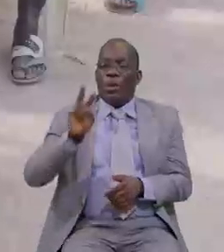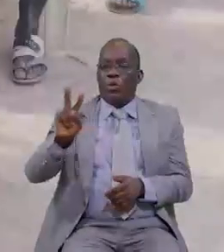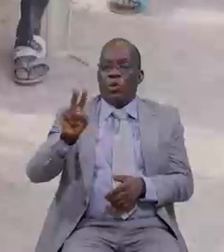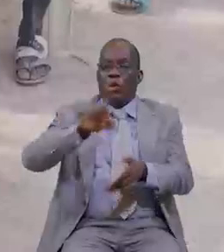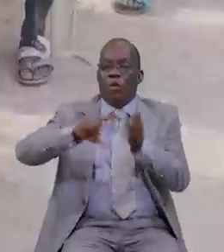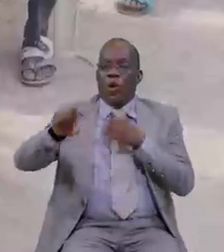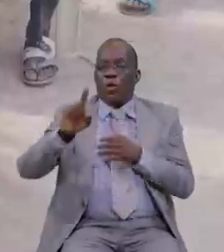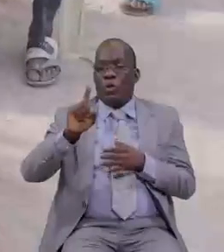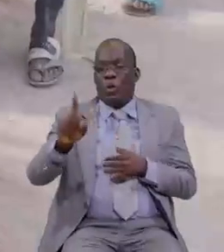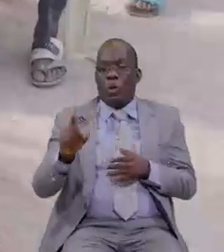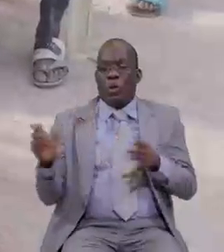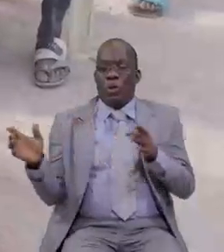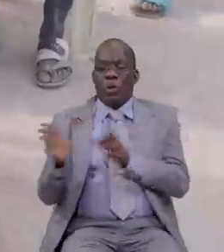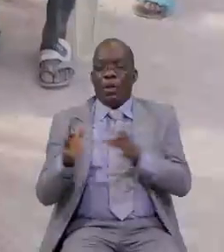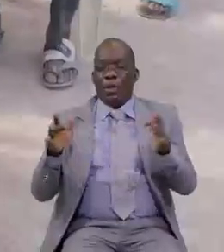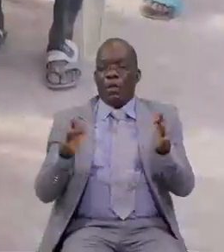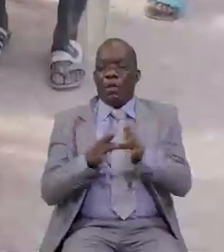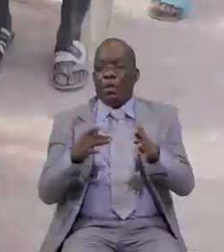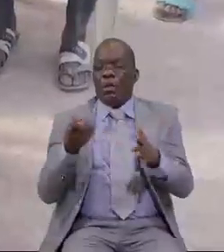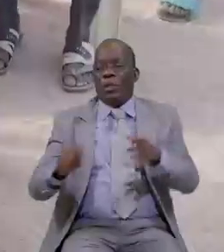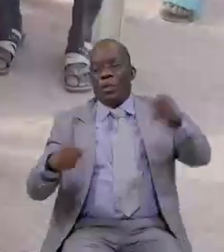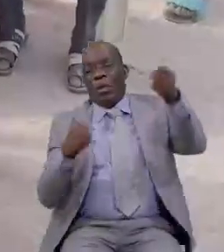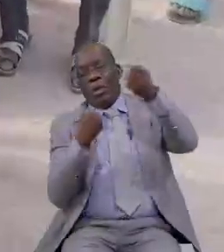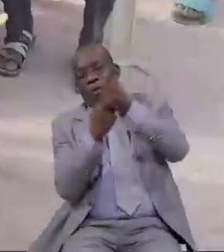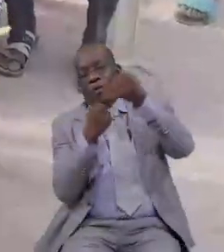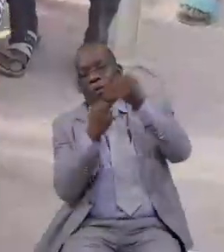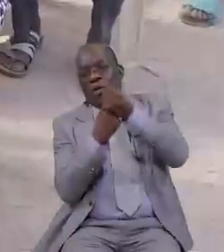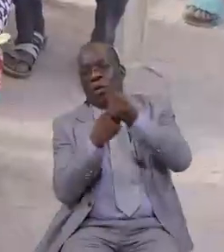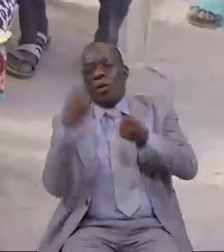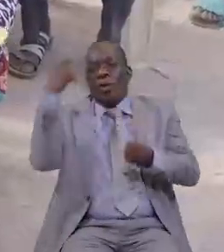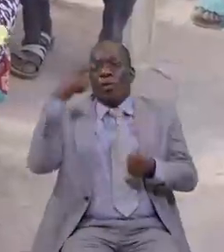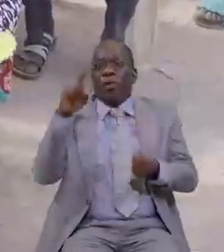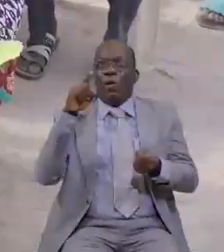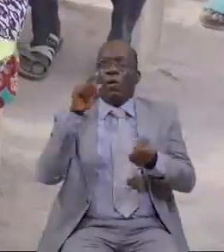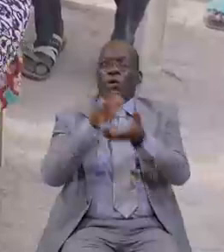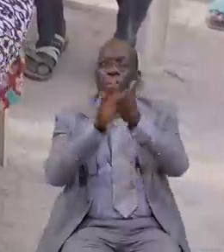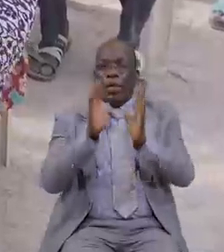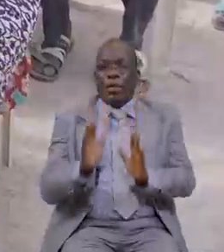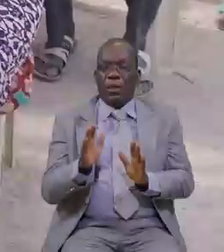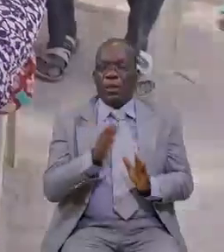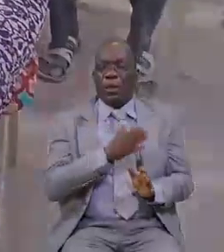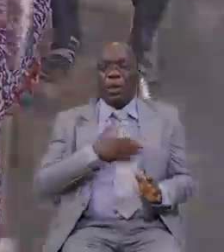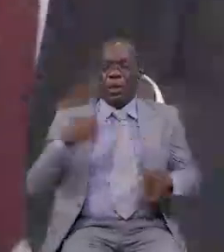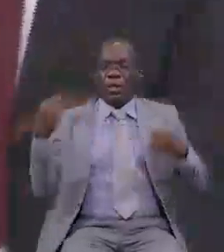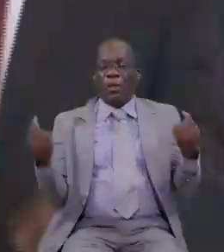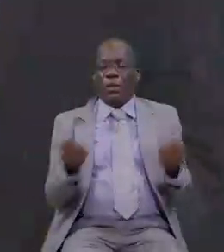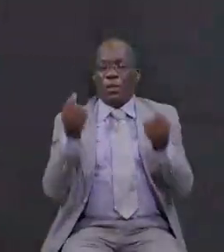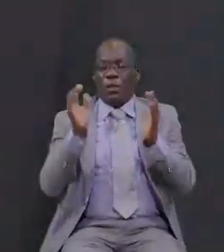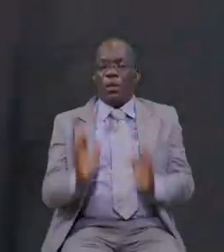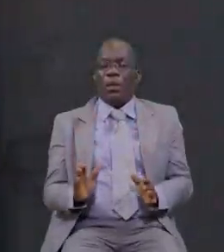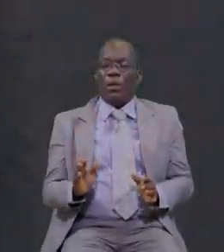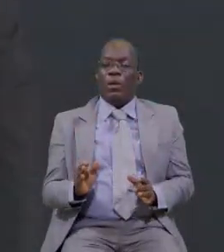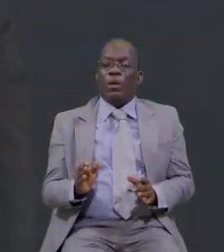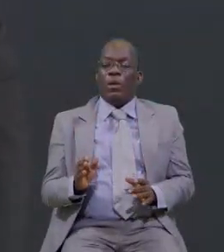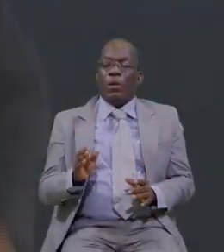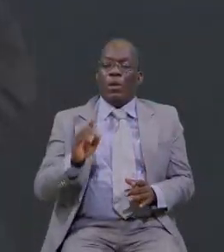the advocate for saints and sinners. It tells us in 1 John chapter